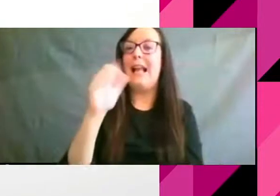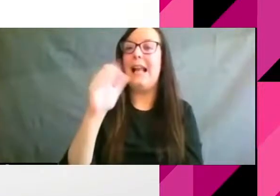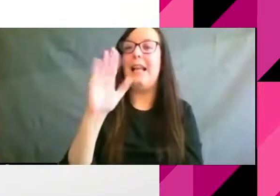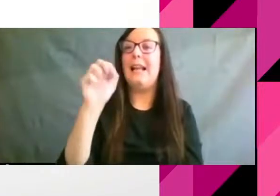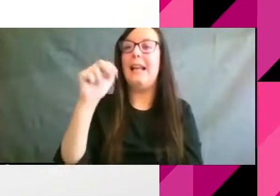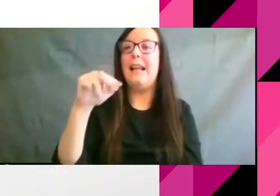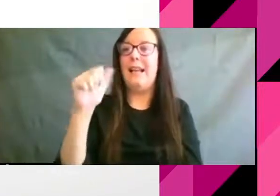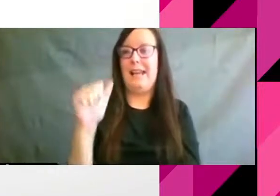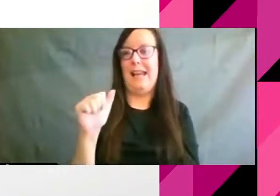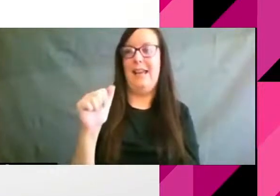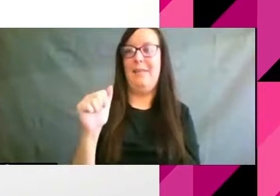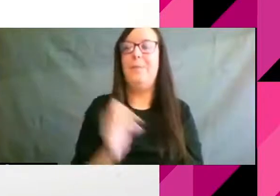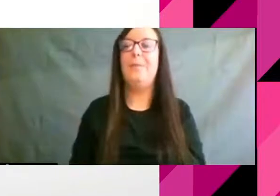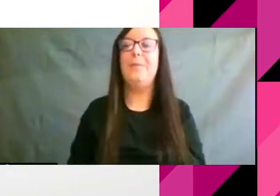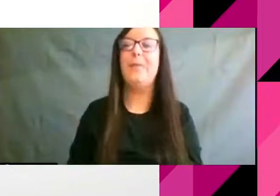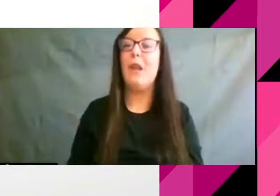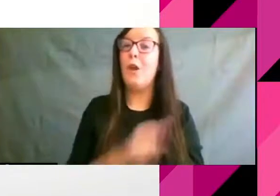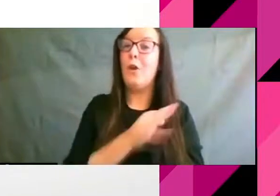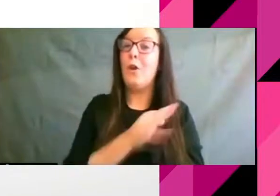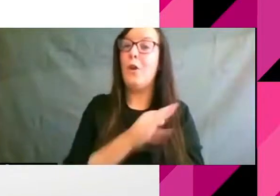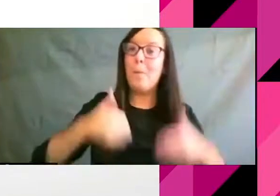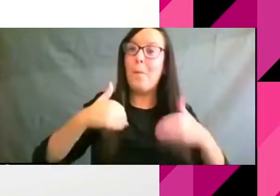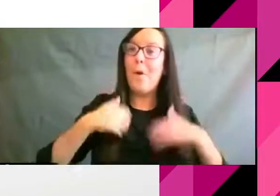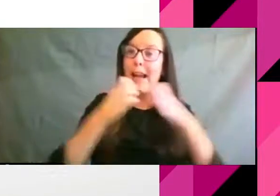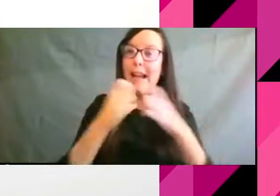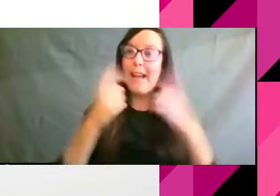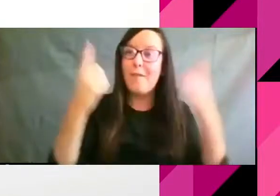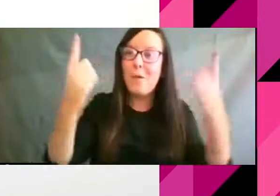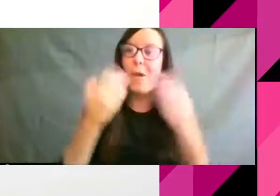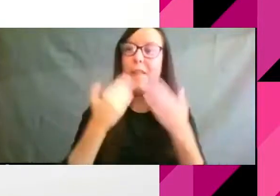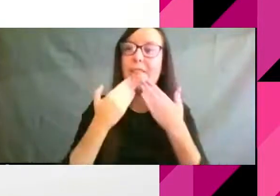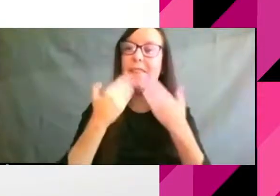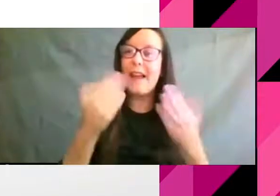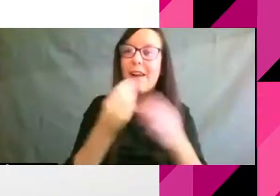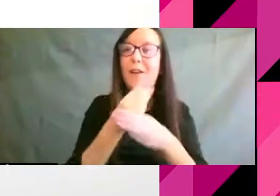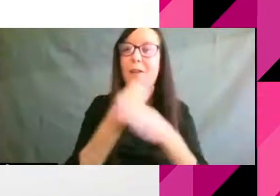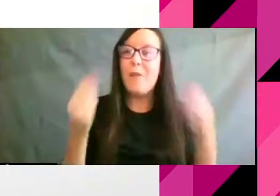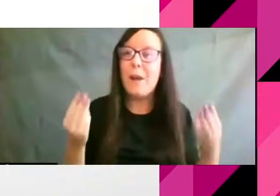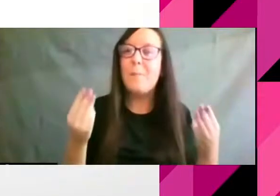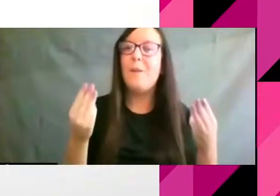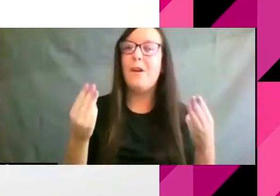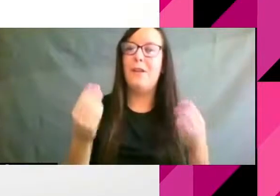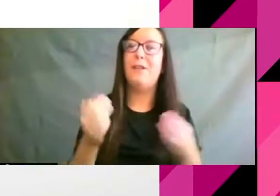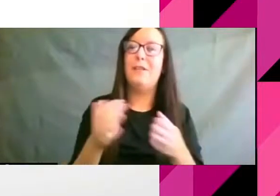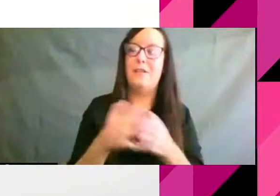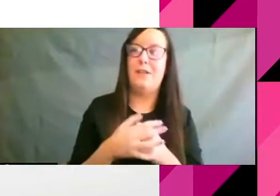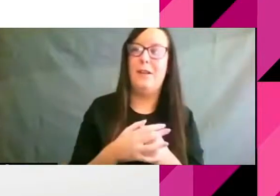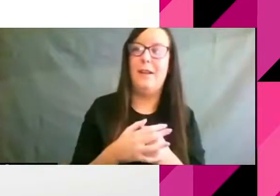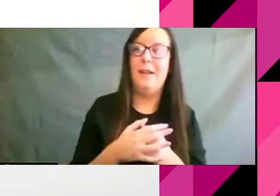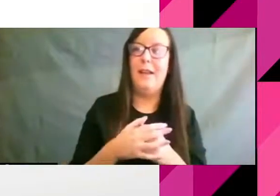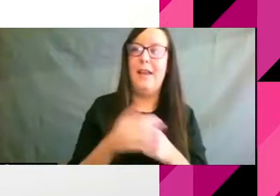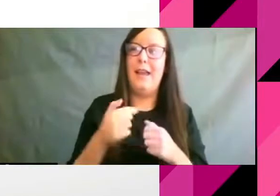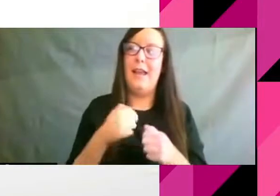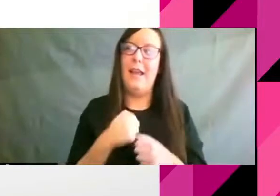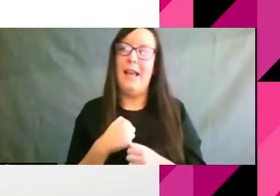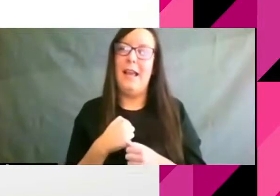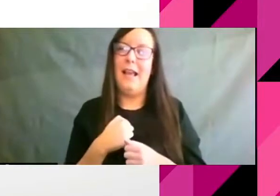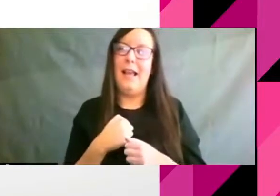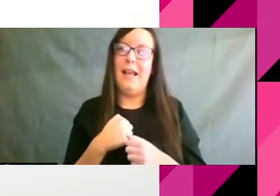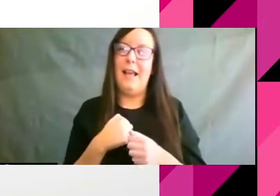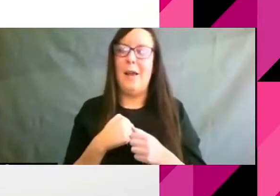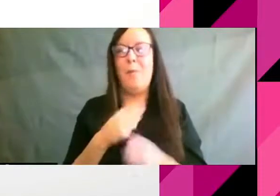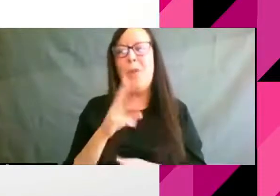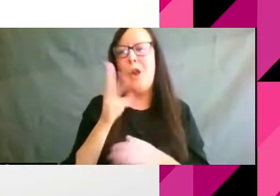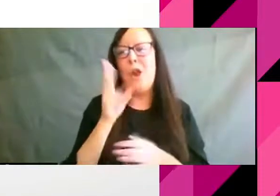Good morning. Good morning, everyone. And thank you very much, Madame Harney, for this warm words of